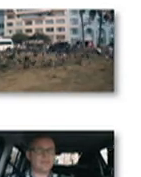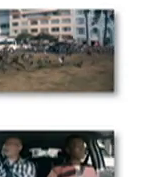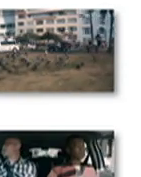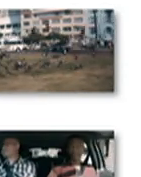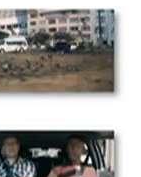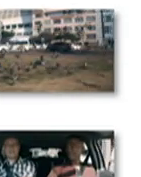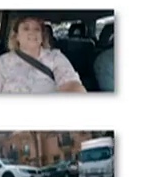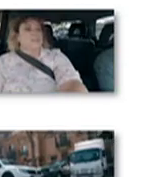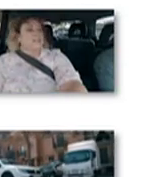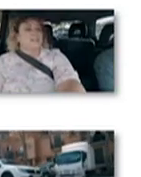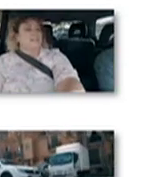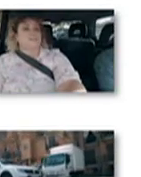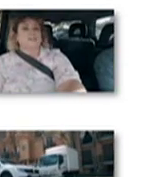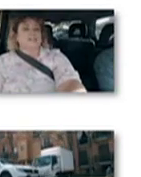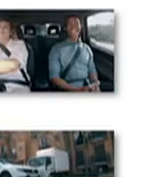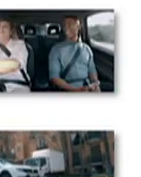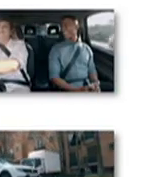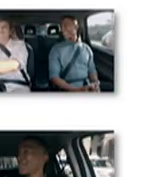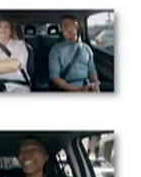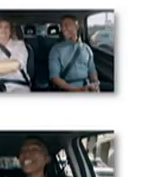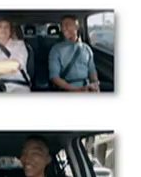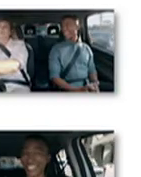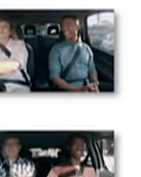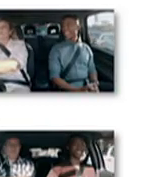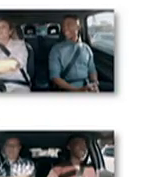now and make 2019 your time to save.